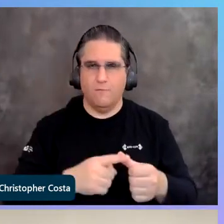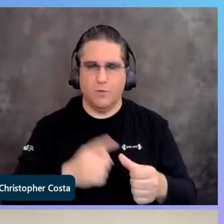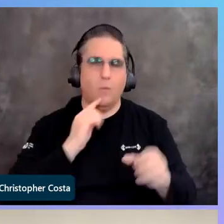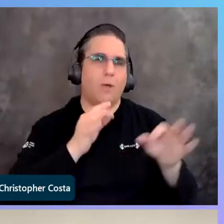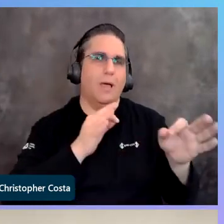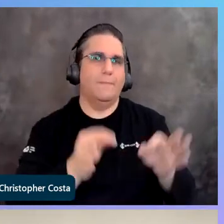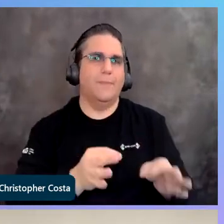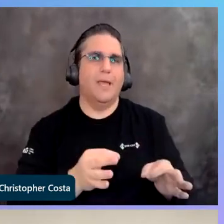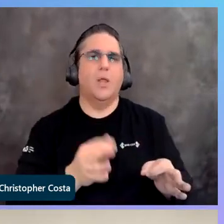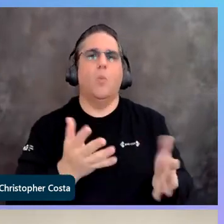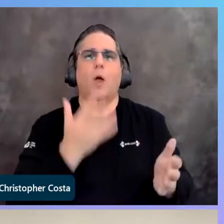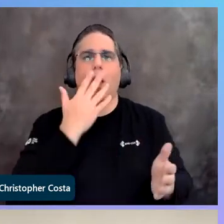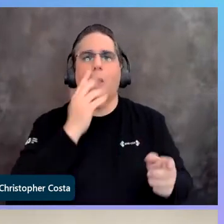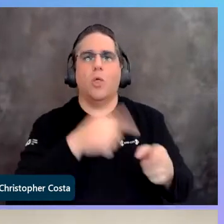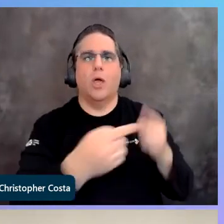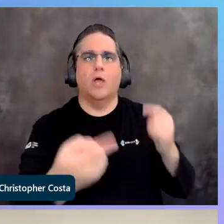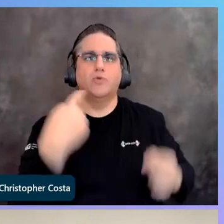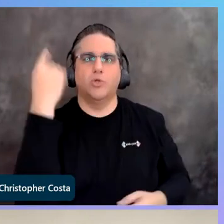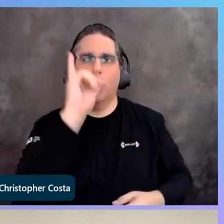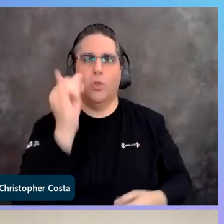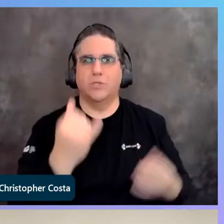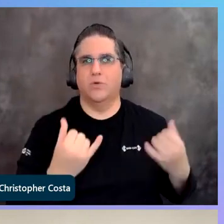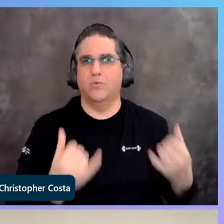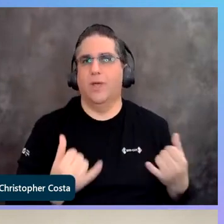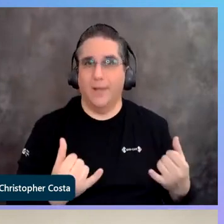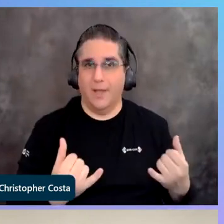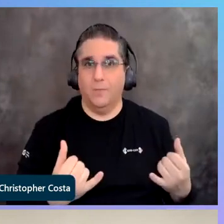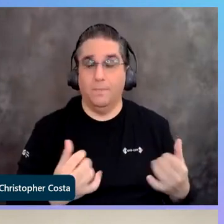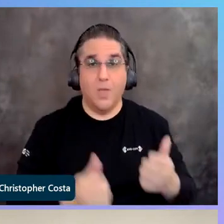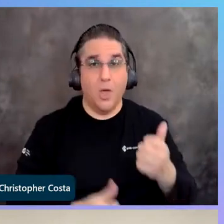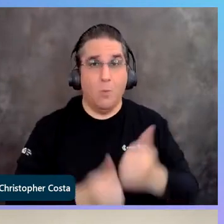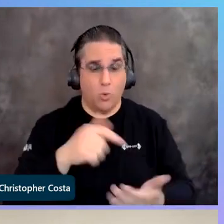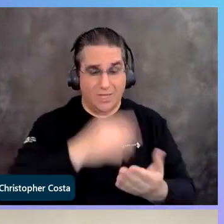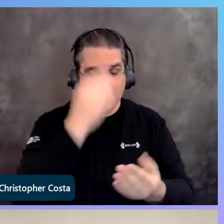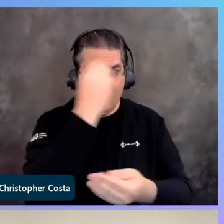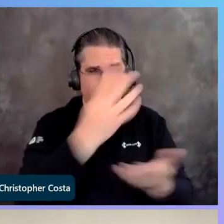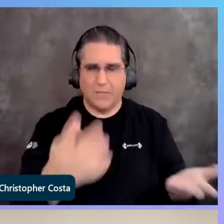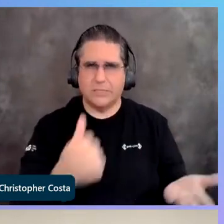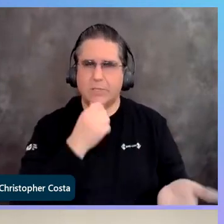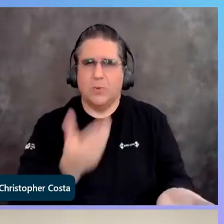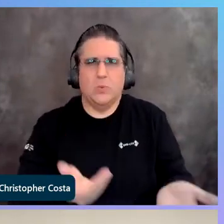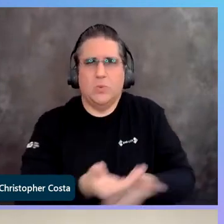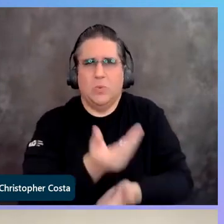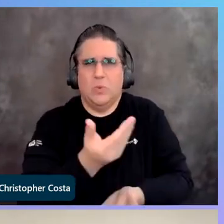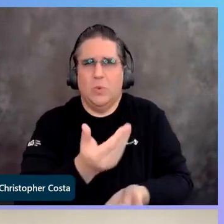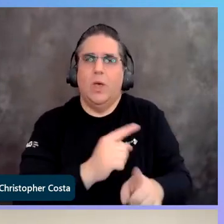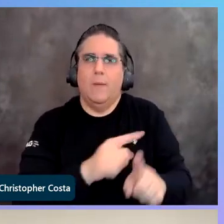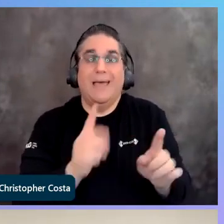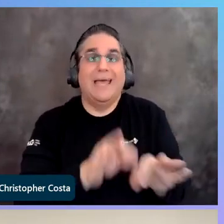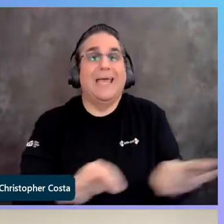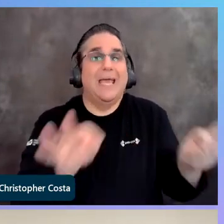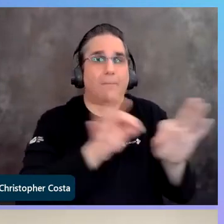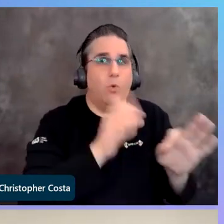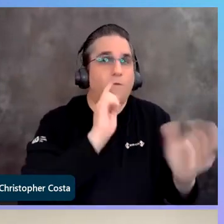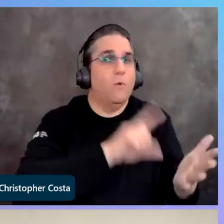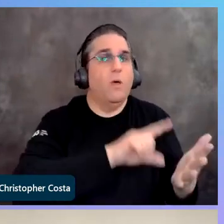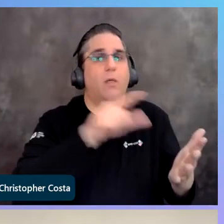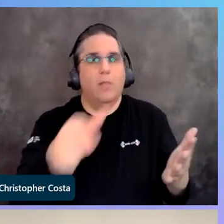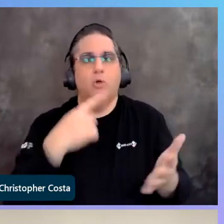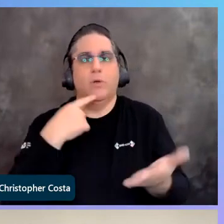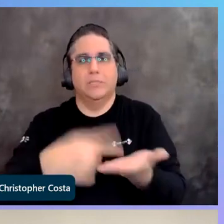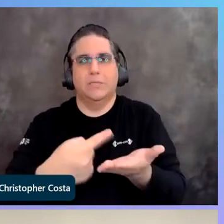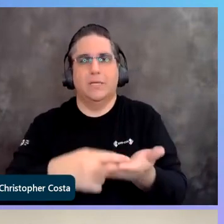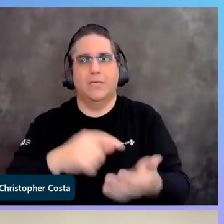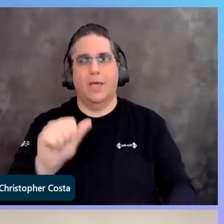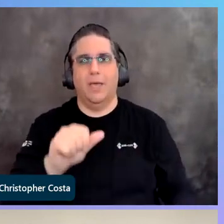color contrast. Most of the information won't be new, but it'll be important when we dive into the APCA.